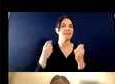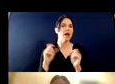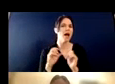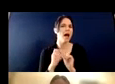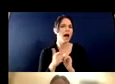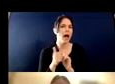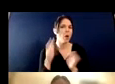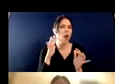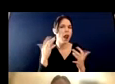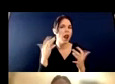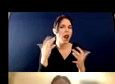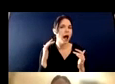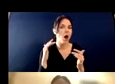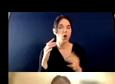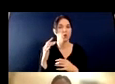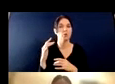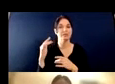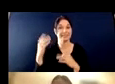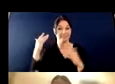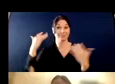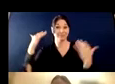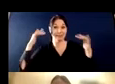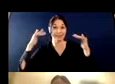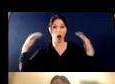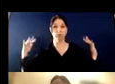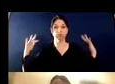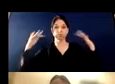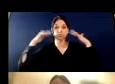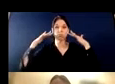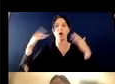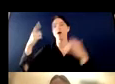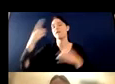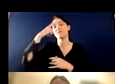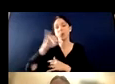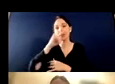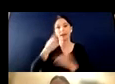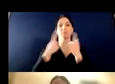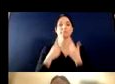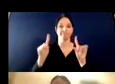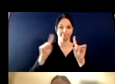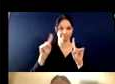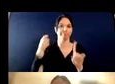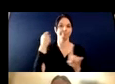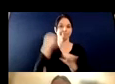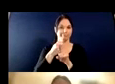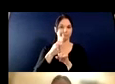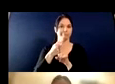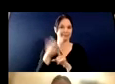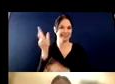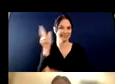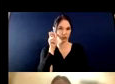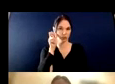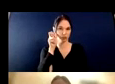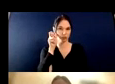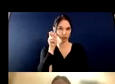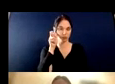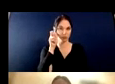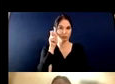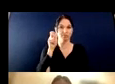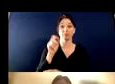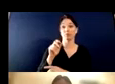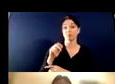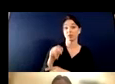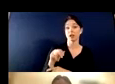to hear it at this specific tone or frequency. The units of sound intensity,